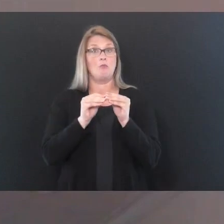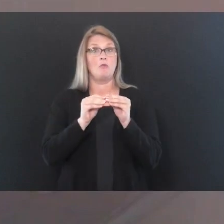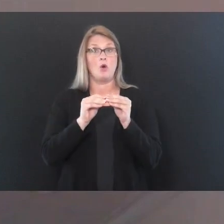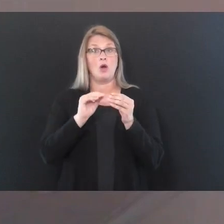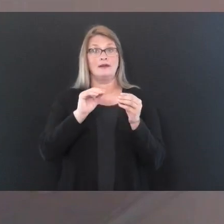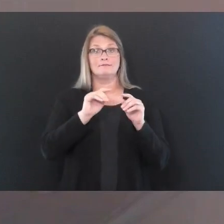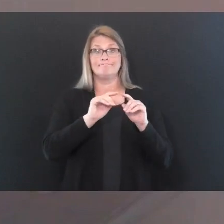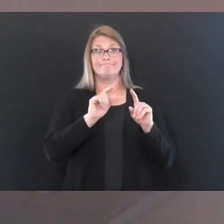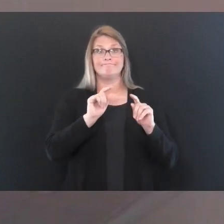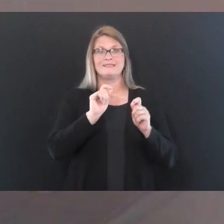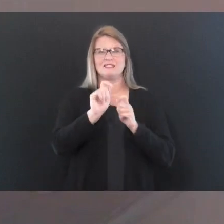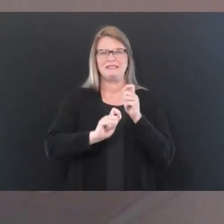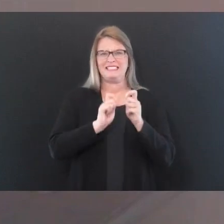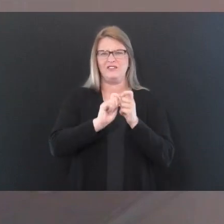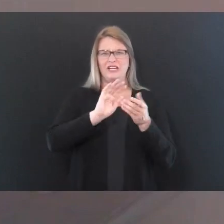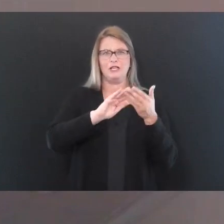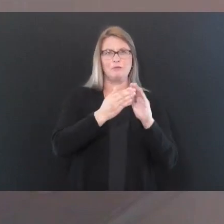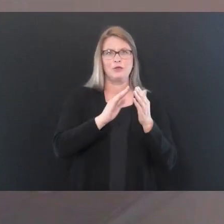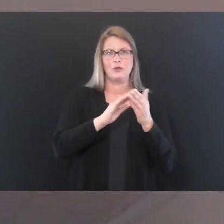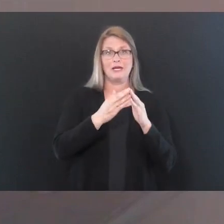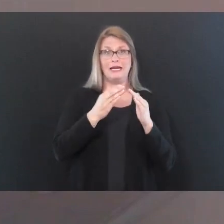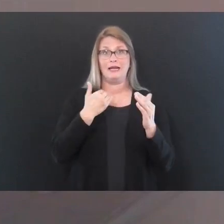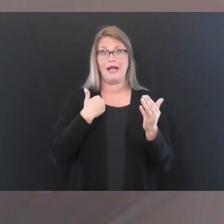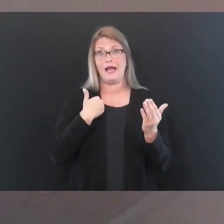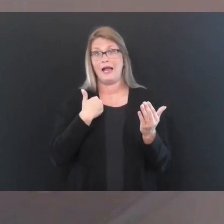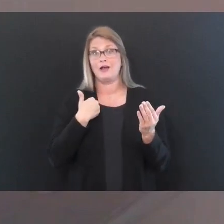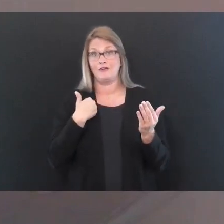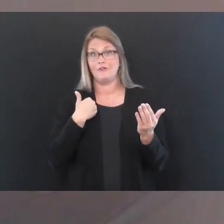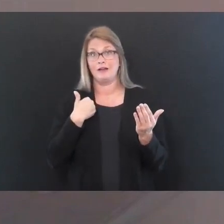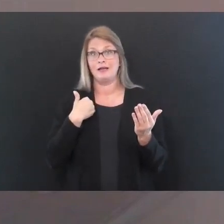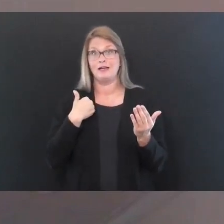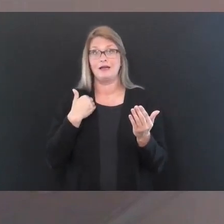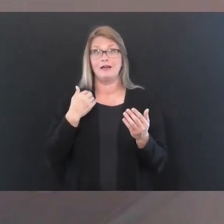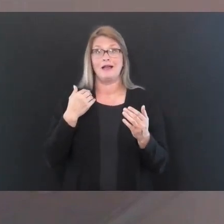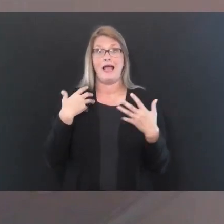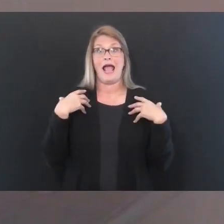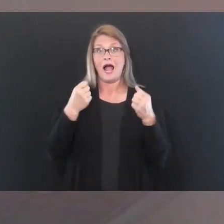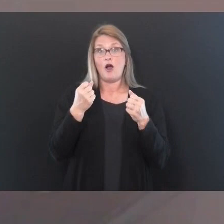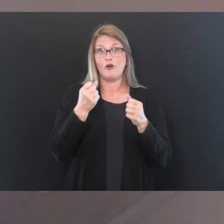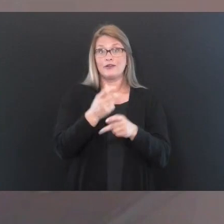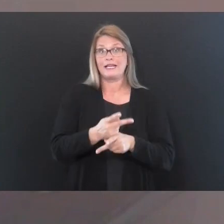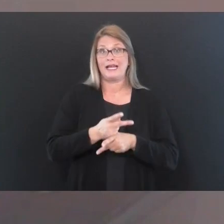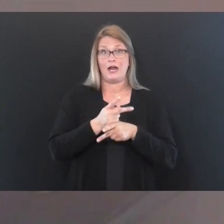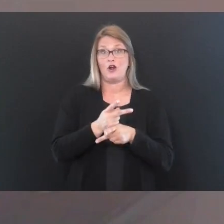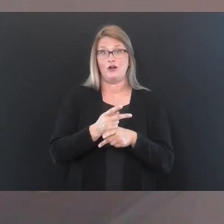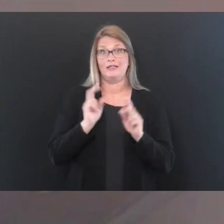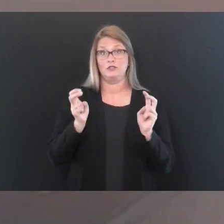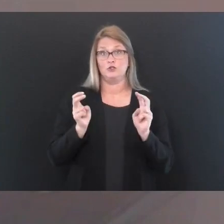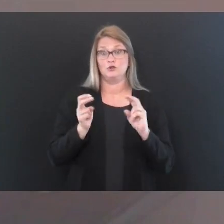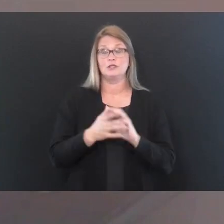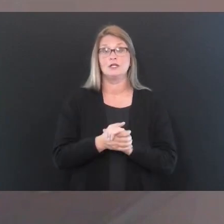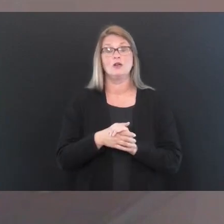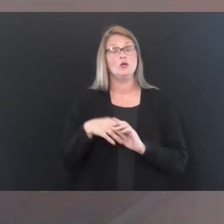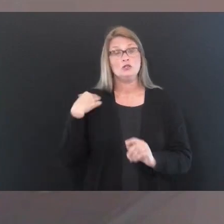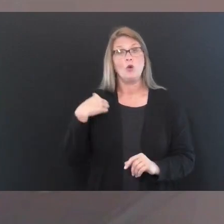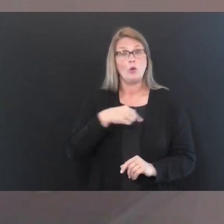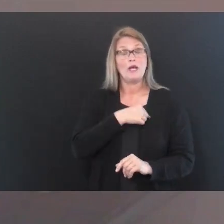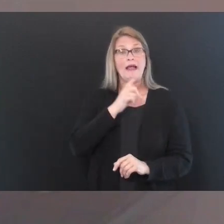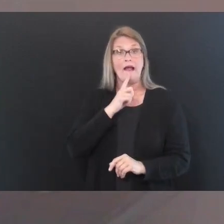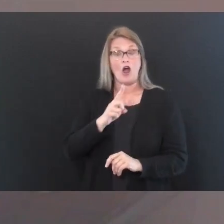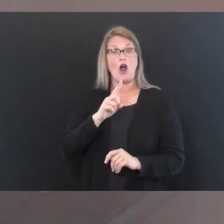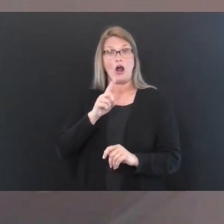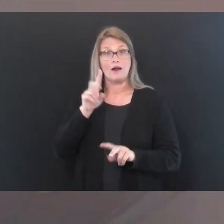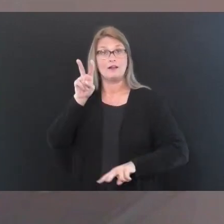many other issues that need to be addressed by our healthcare systems. So we are absolutely looking